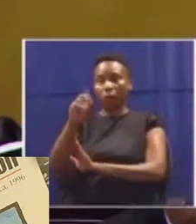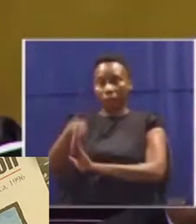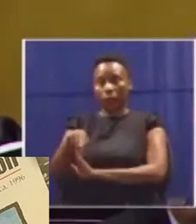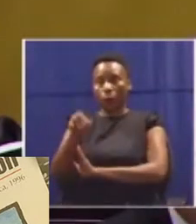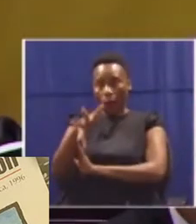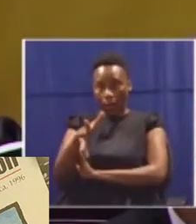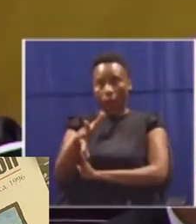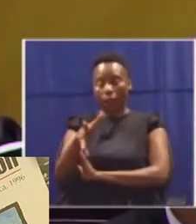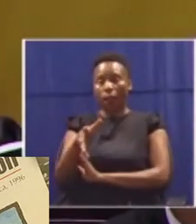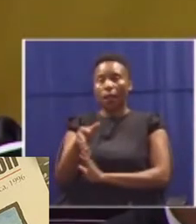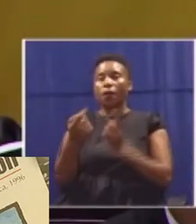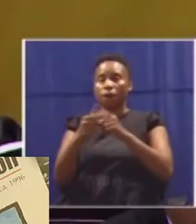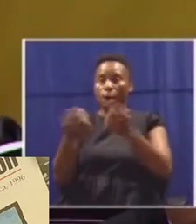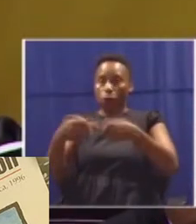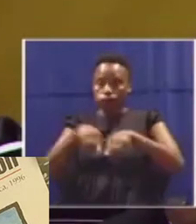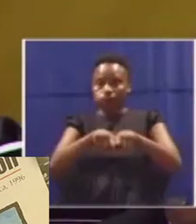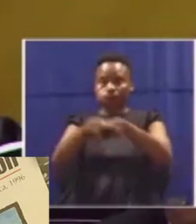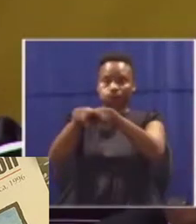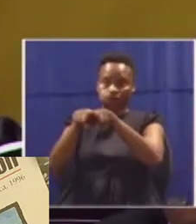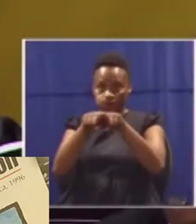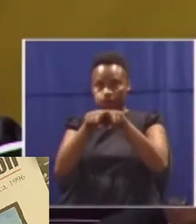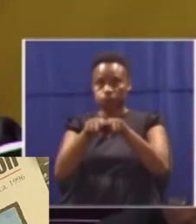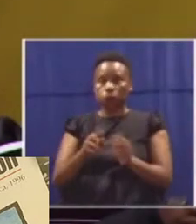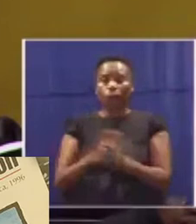The Secretary will read the third order.